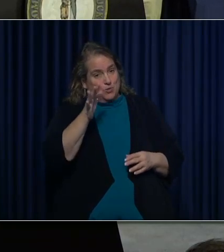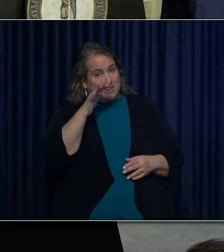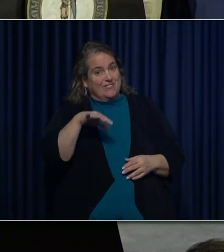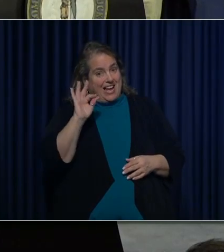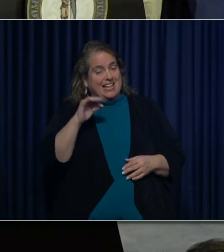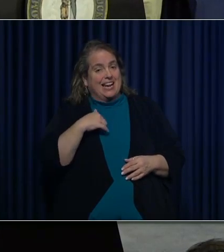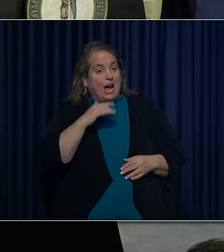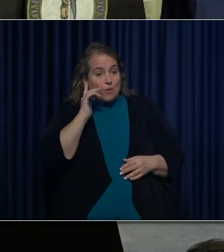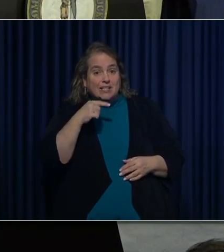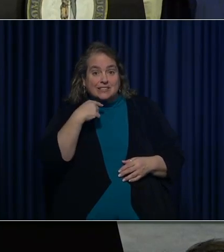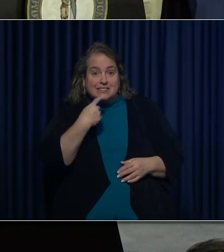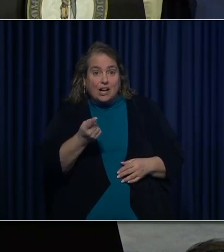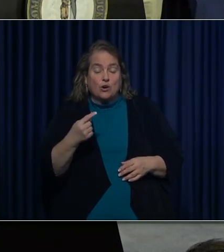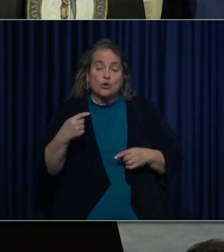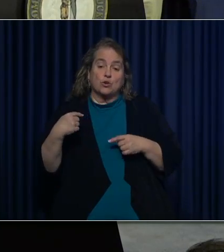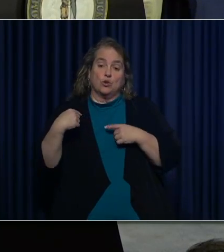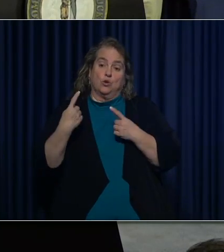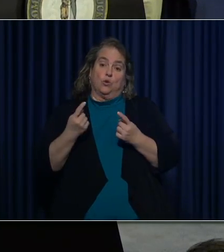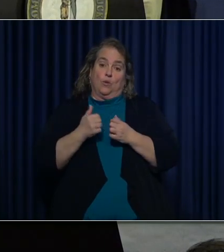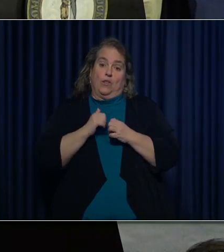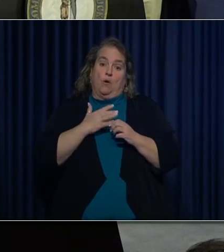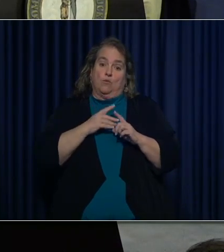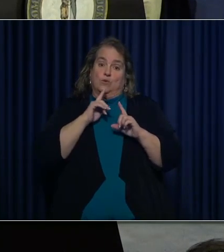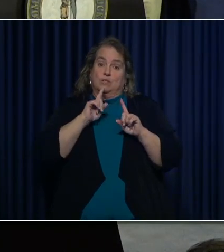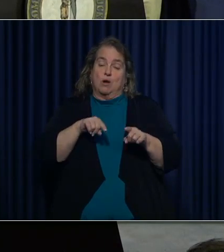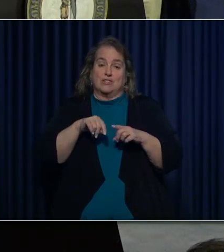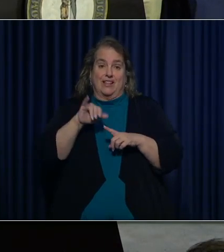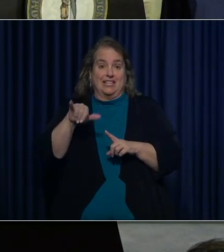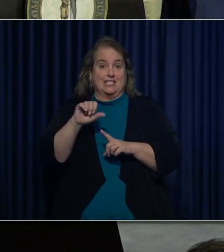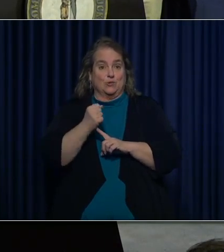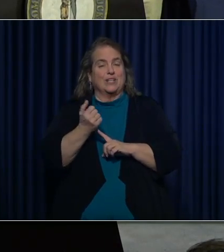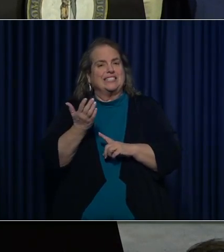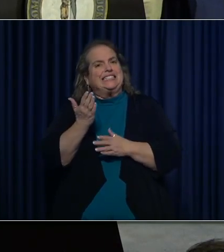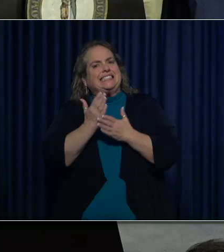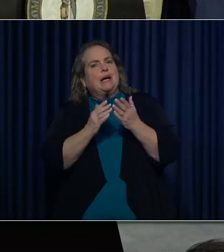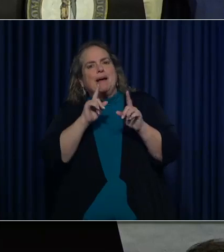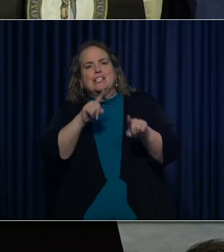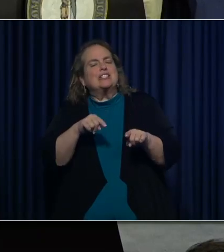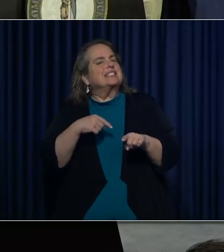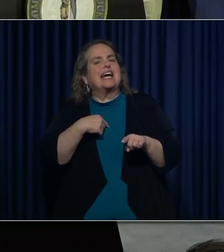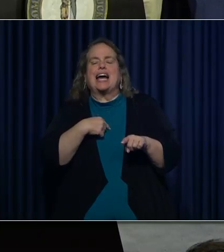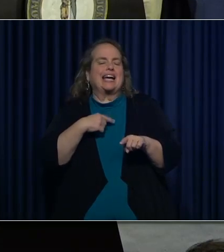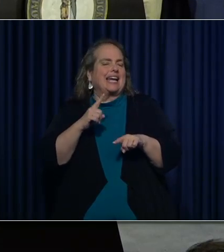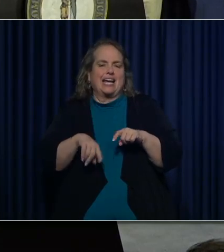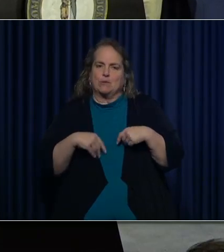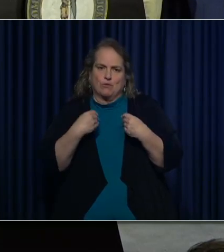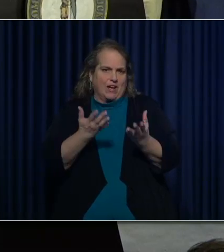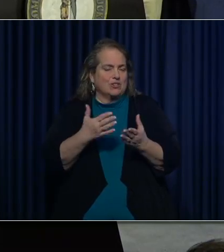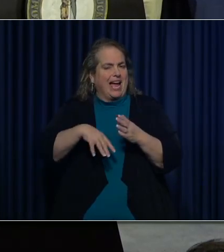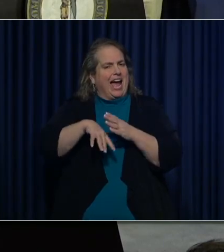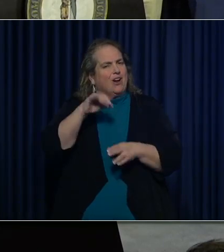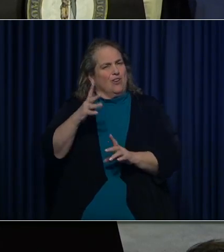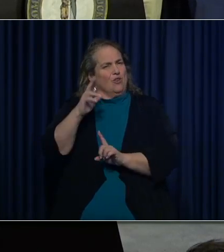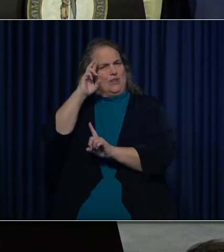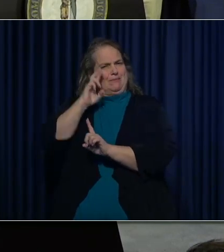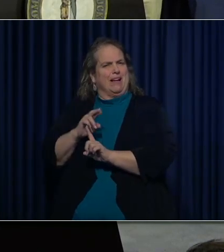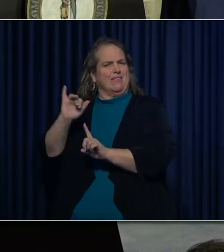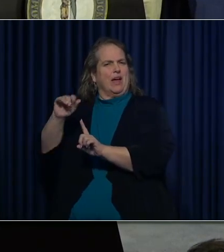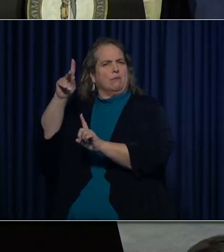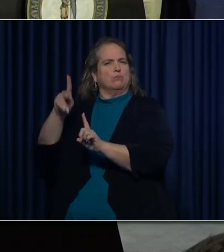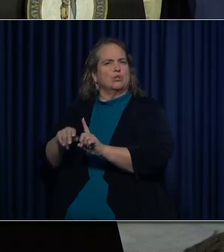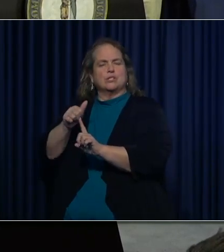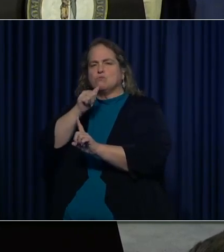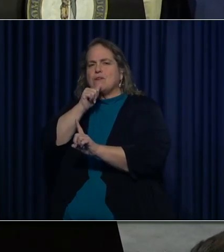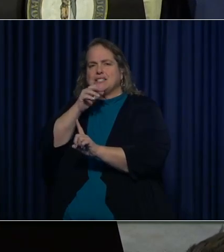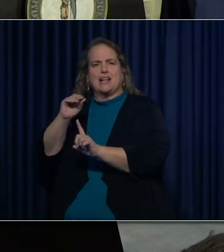going to tell you over the course of our response to this situation that there are some answers that I will not provide you out of respect for the patient's privacy and